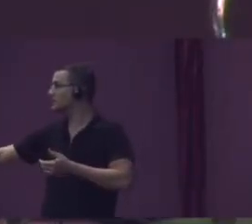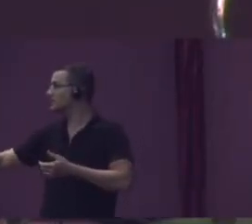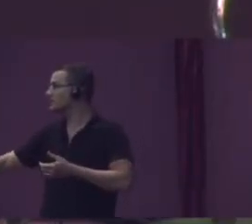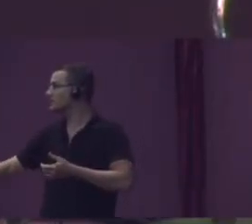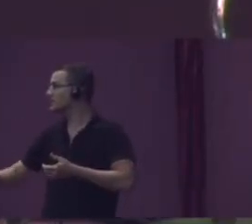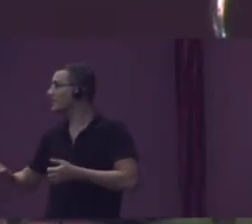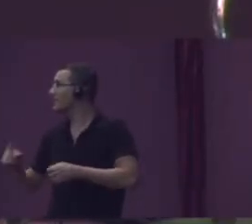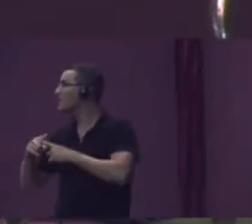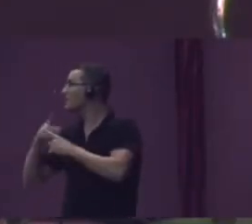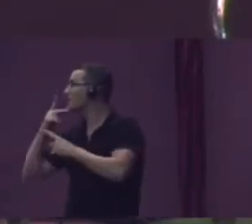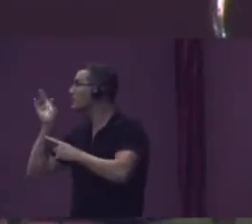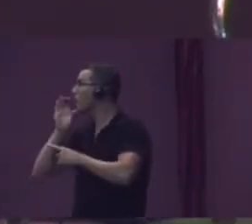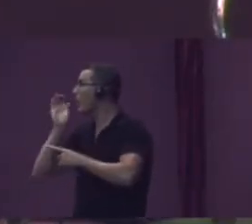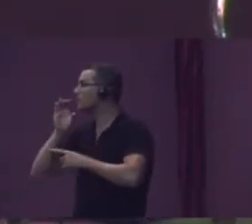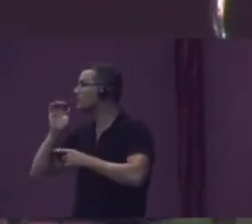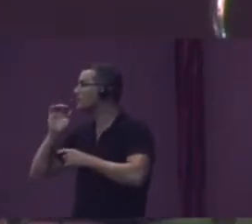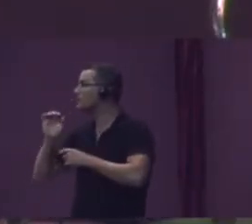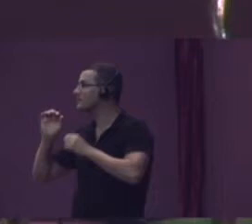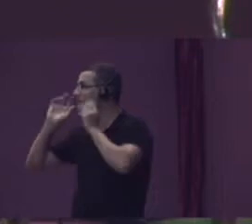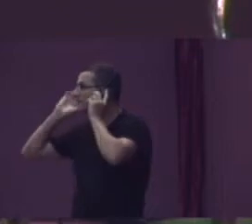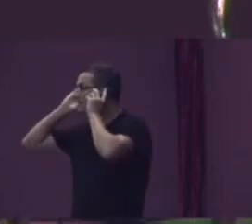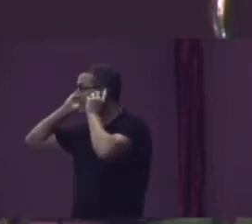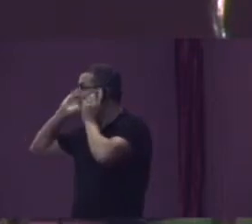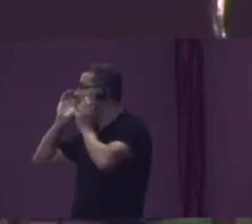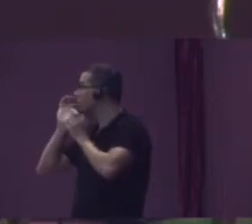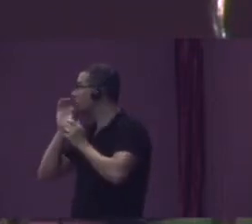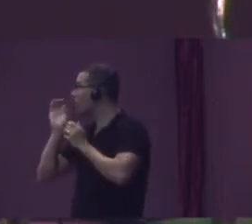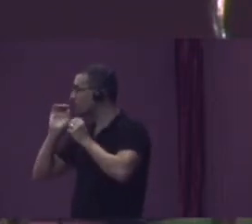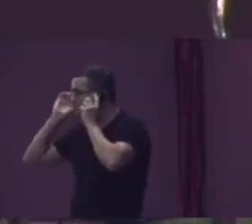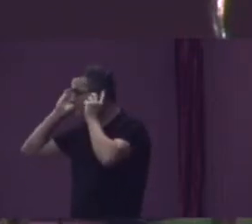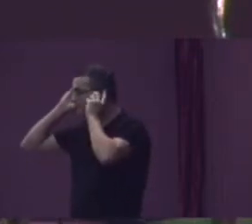We speak quickly in Puerto Rico.